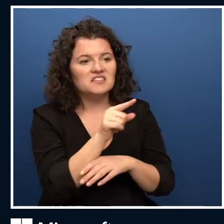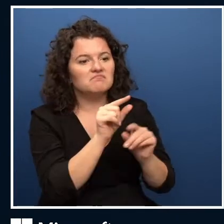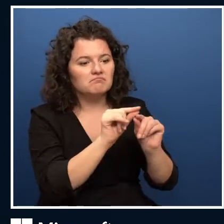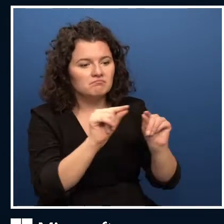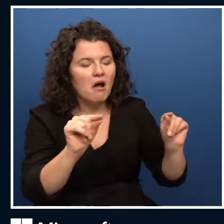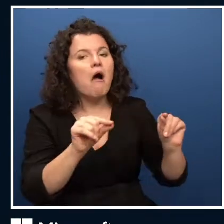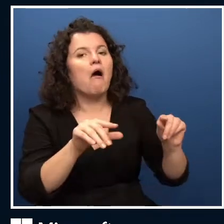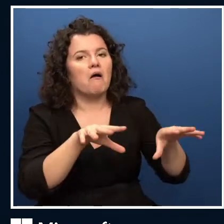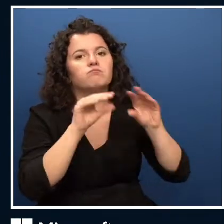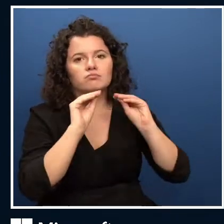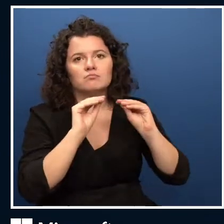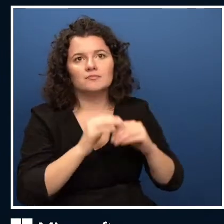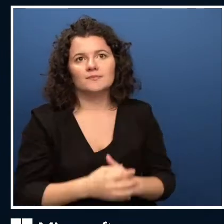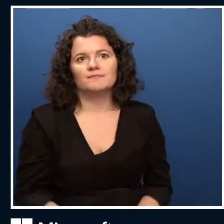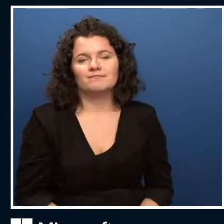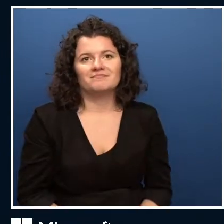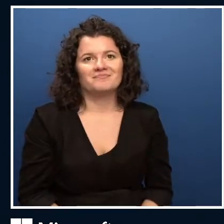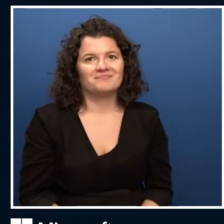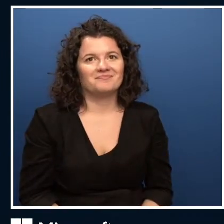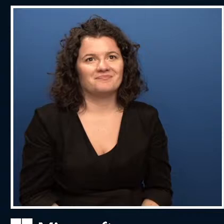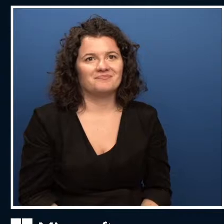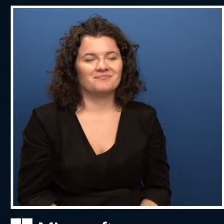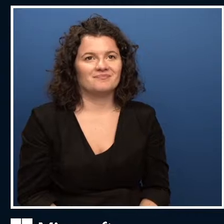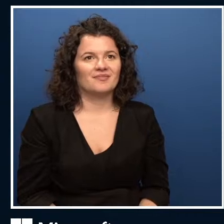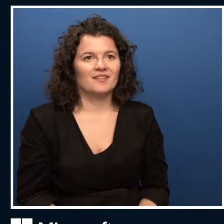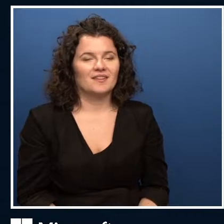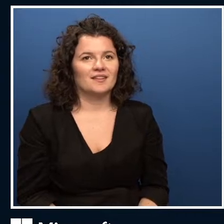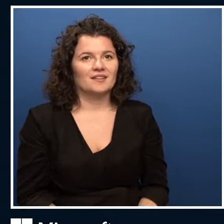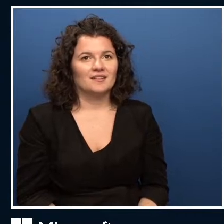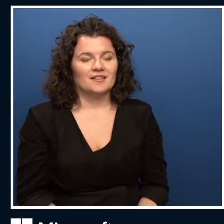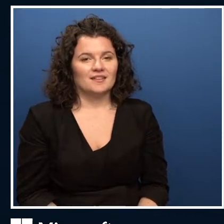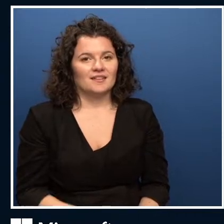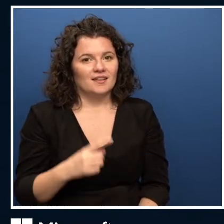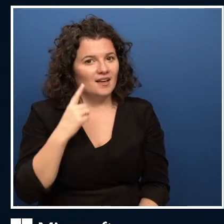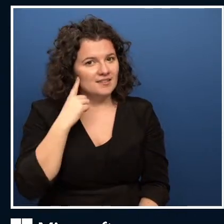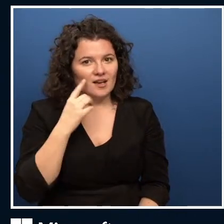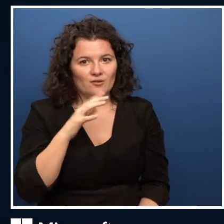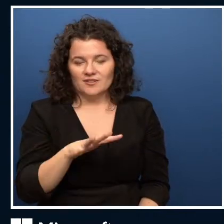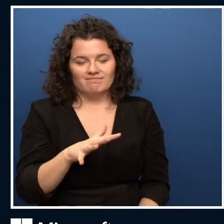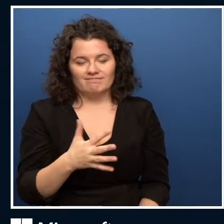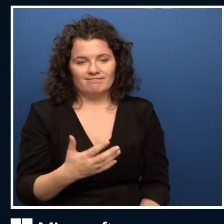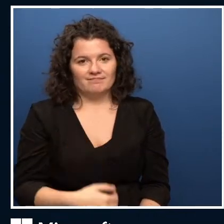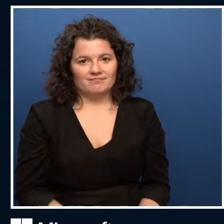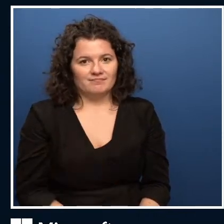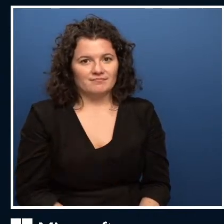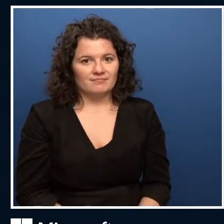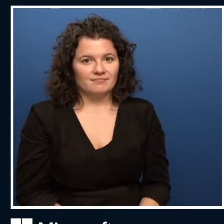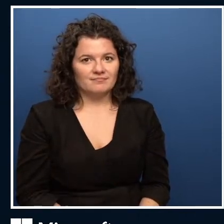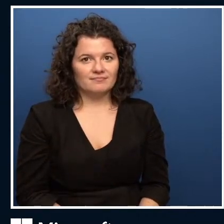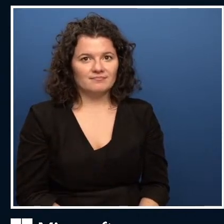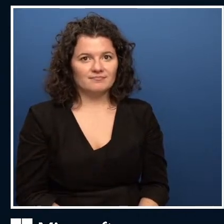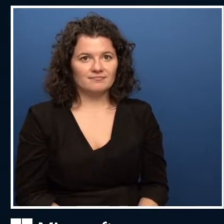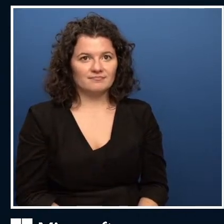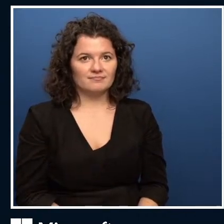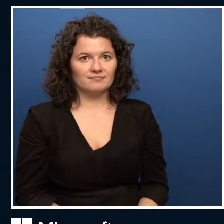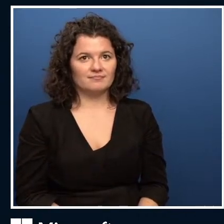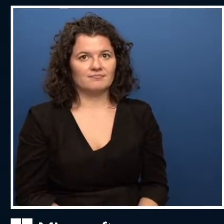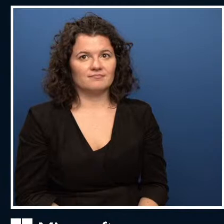So what is the link of sound recognition with signal